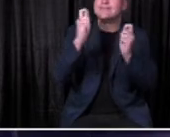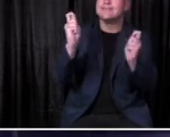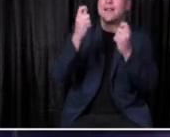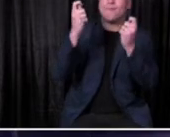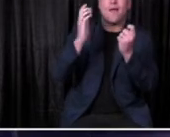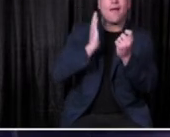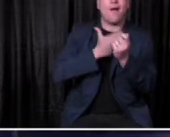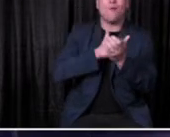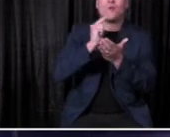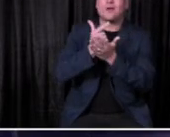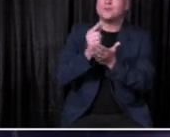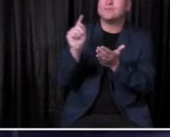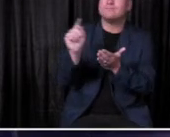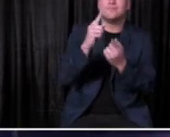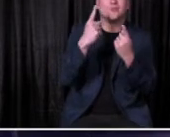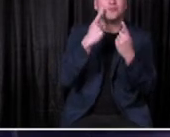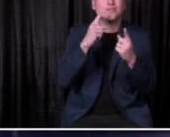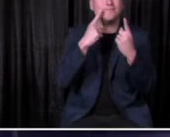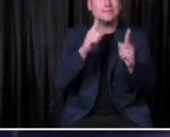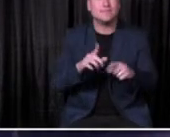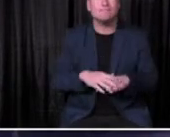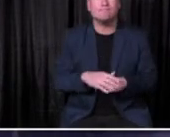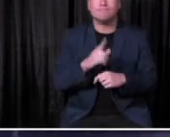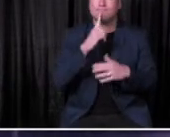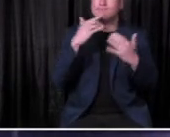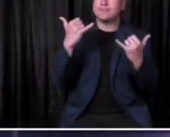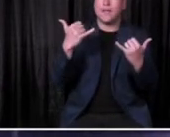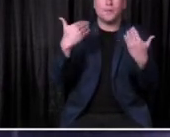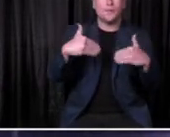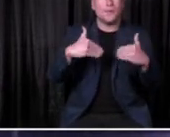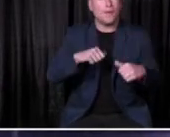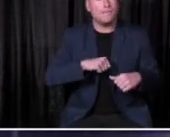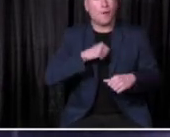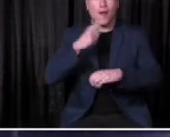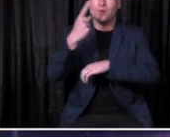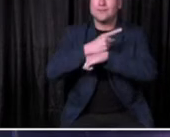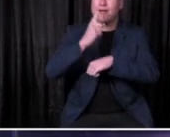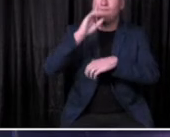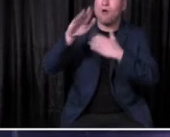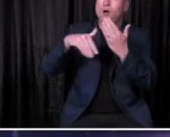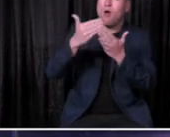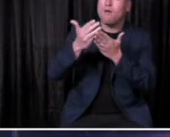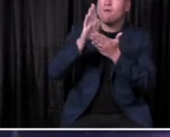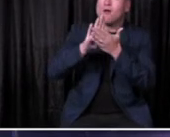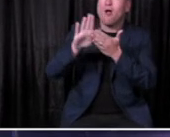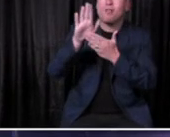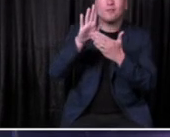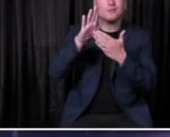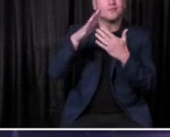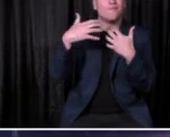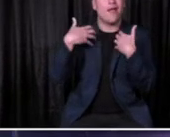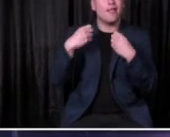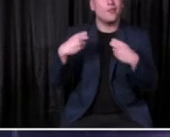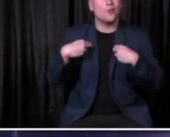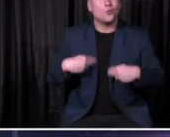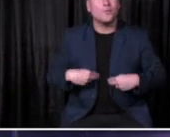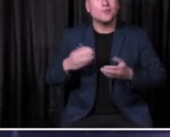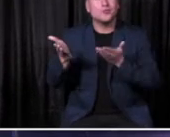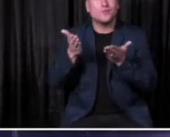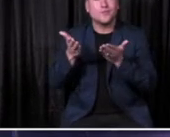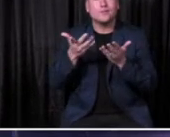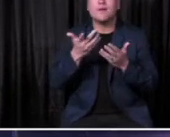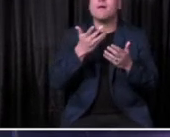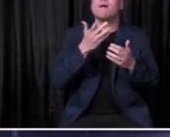graduates' achievements. It's a proud day for all in the College of Health and Human Services, the College of Social Sciences